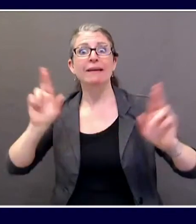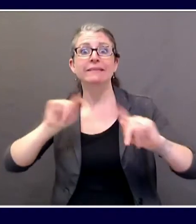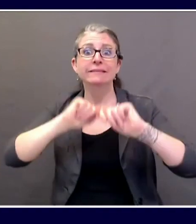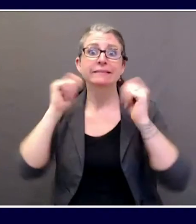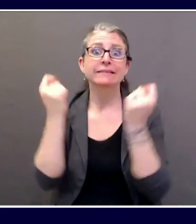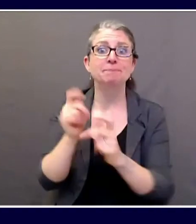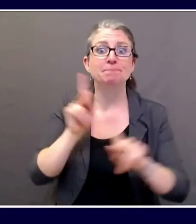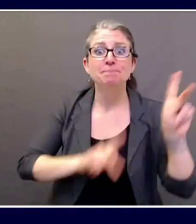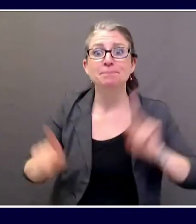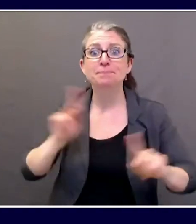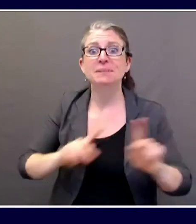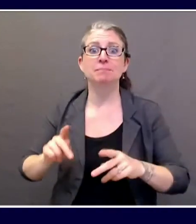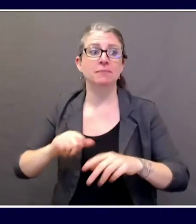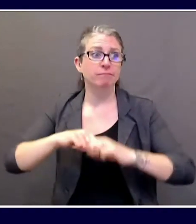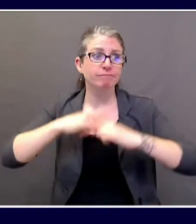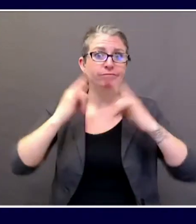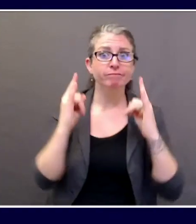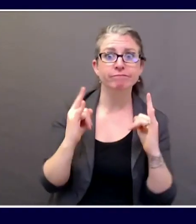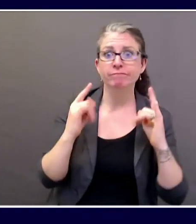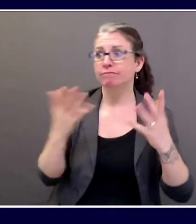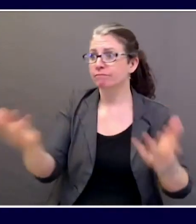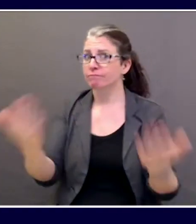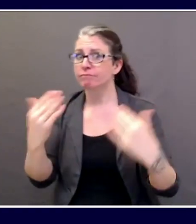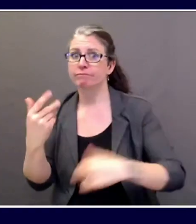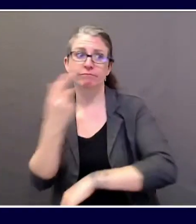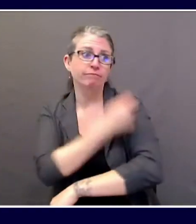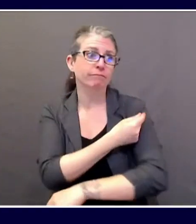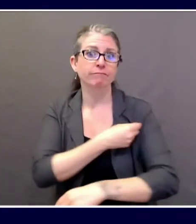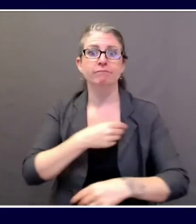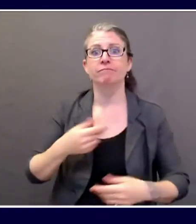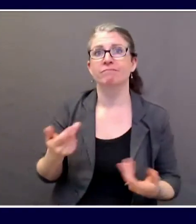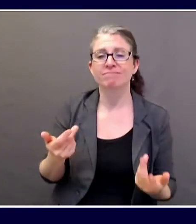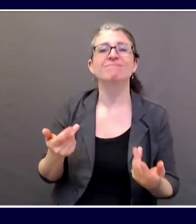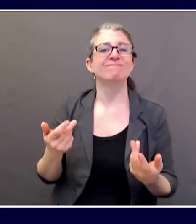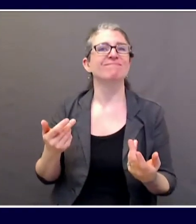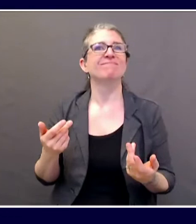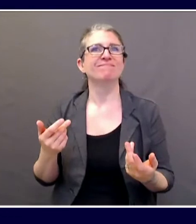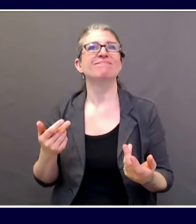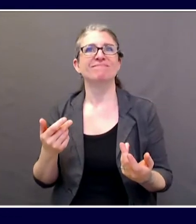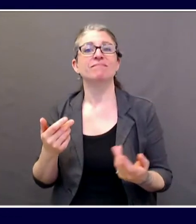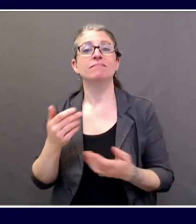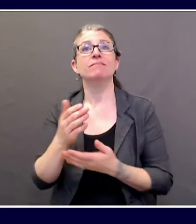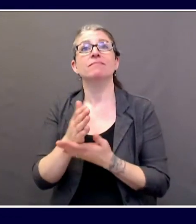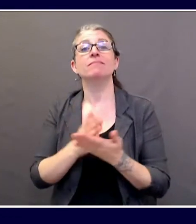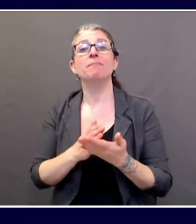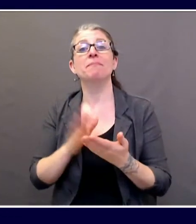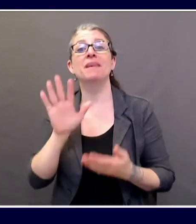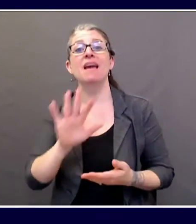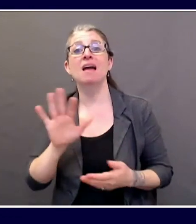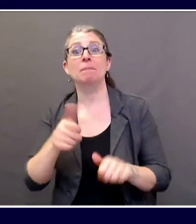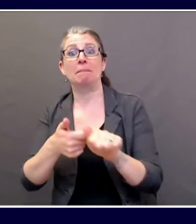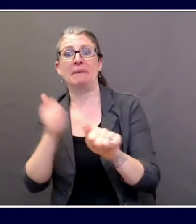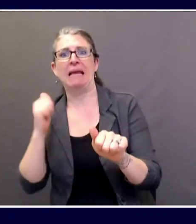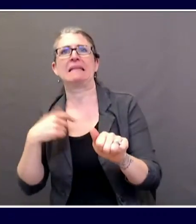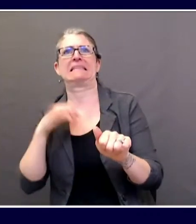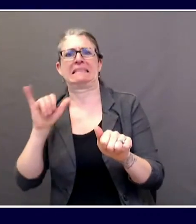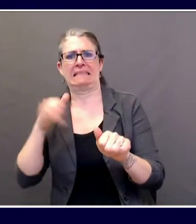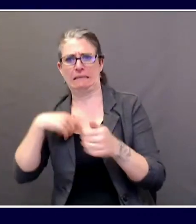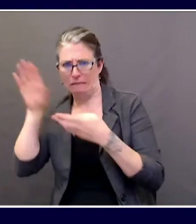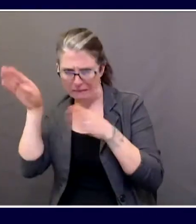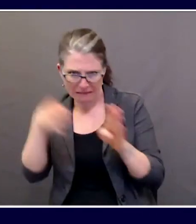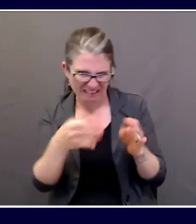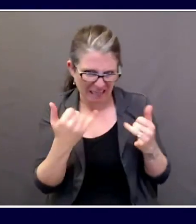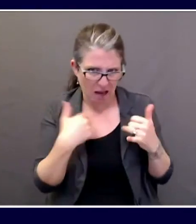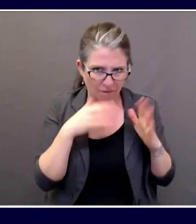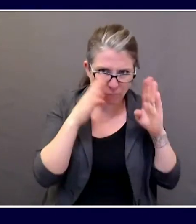vaccine to other parts of the state that are trailing. You'll notice on this week's allocation chart, Androscoggin County is getting